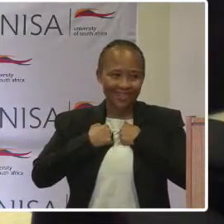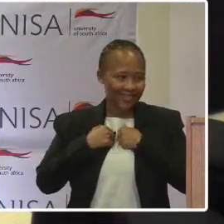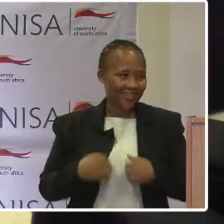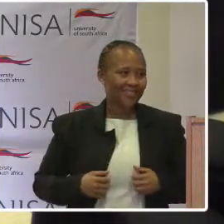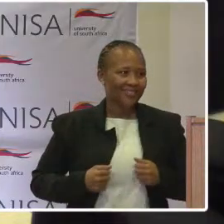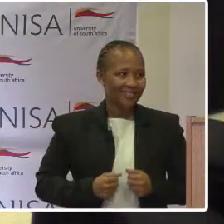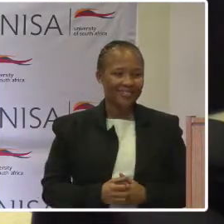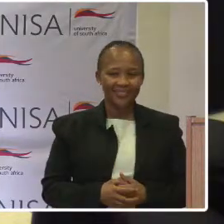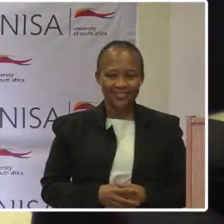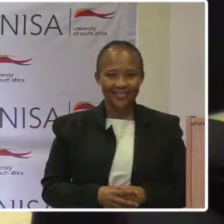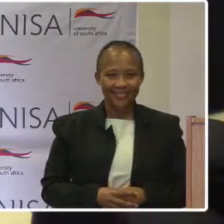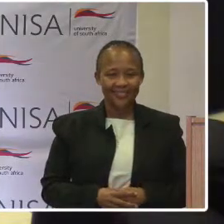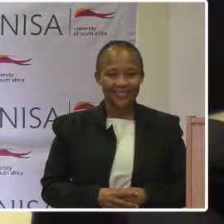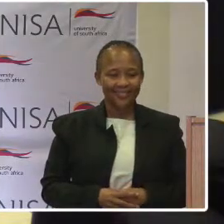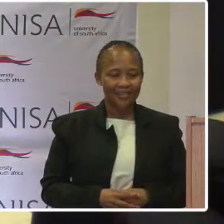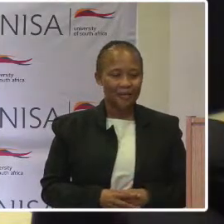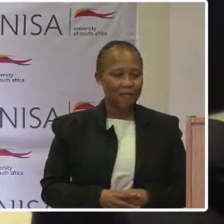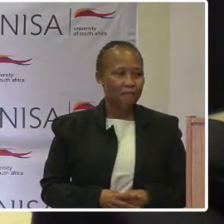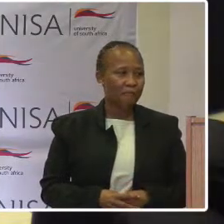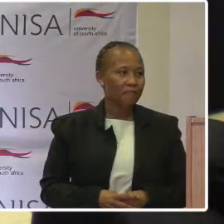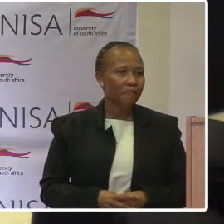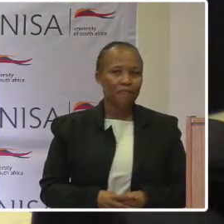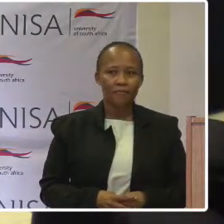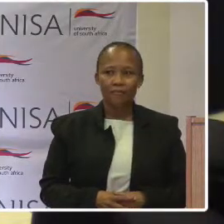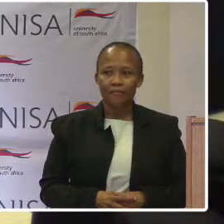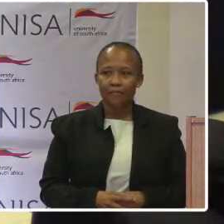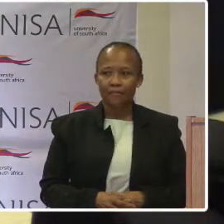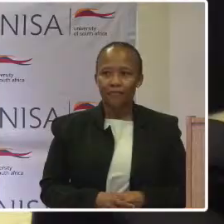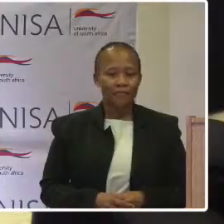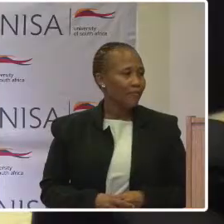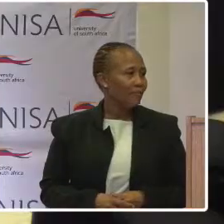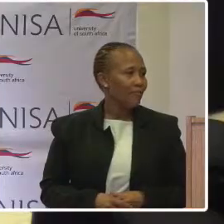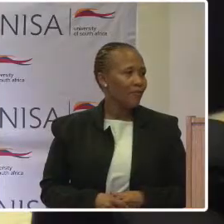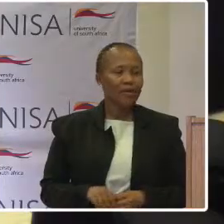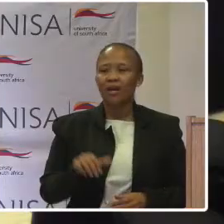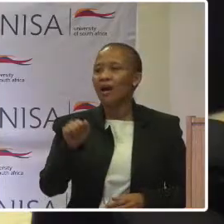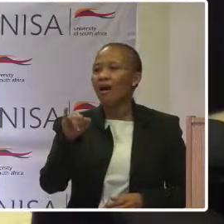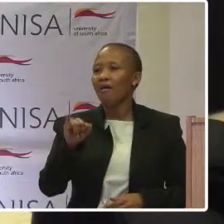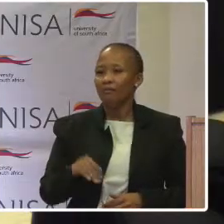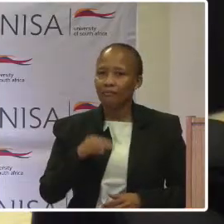Sure, you know what? The more the merrier. Let's go. Let's see who can get it right. What is AI?